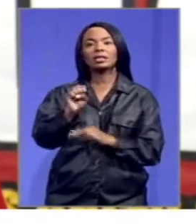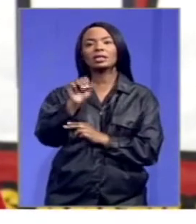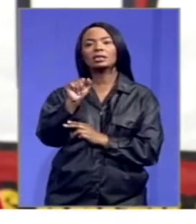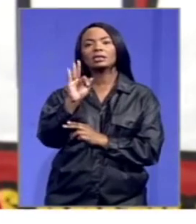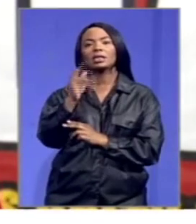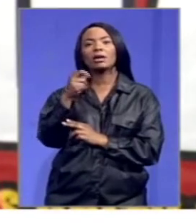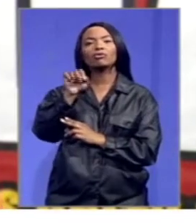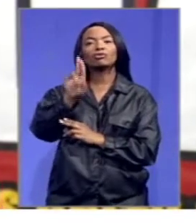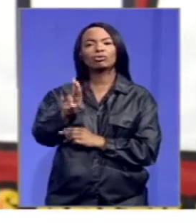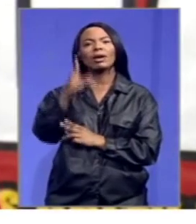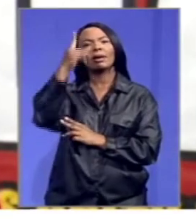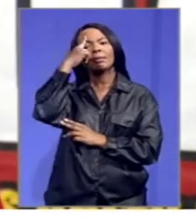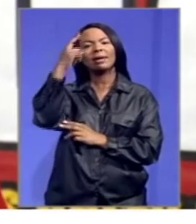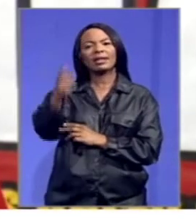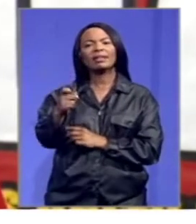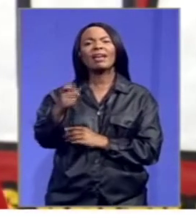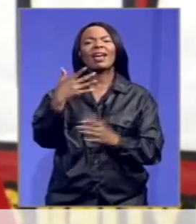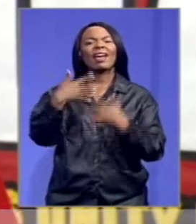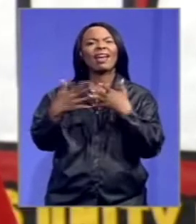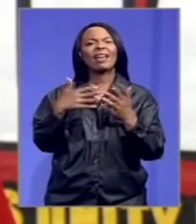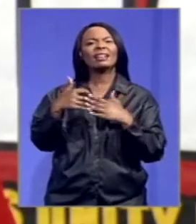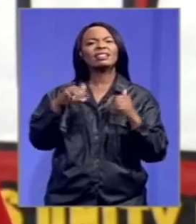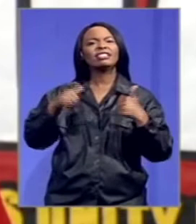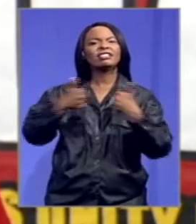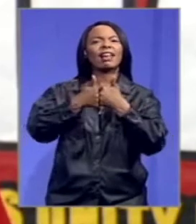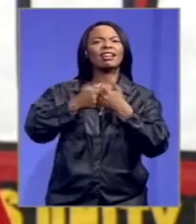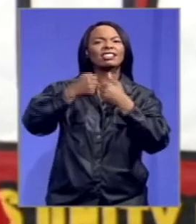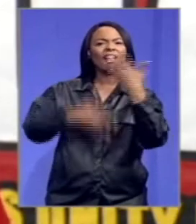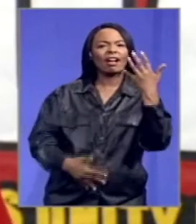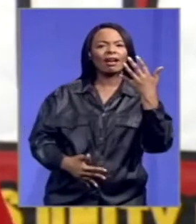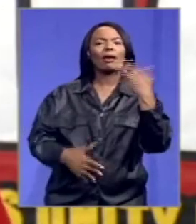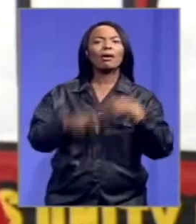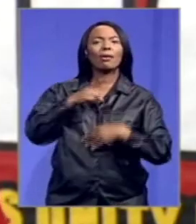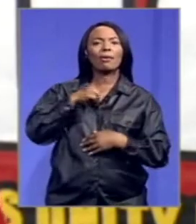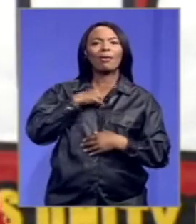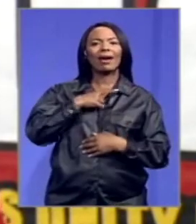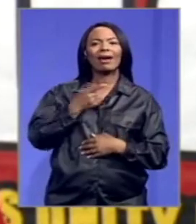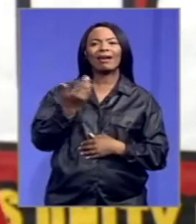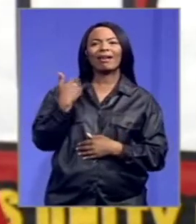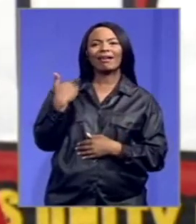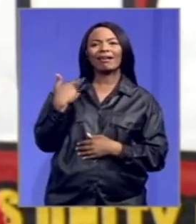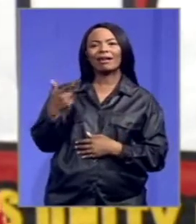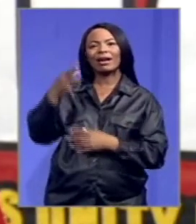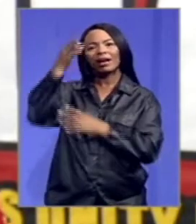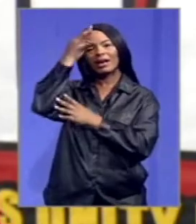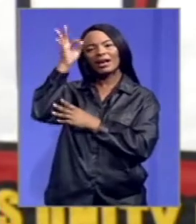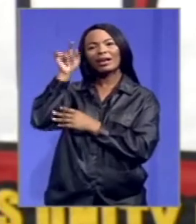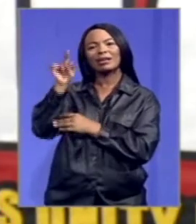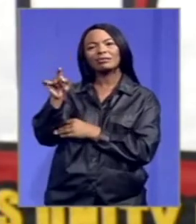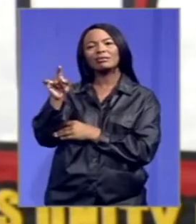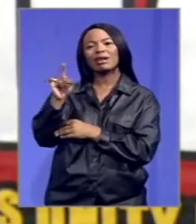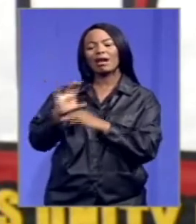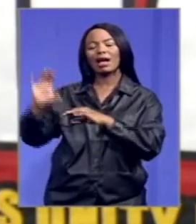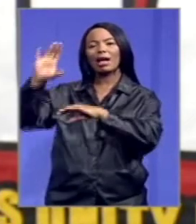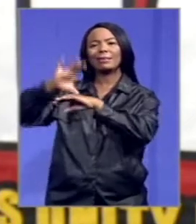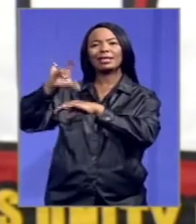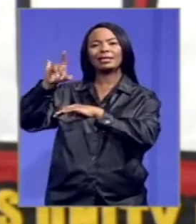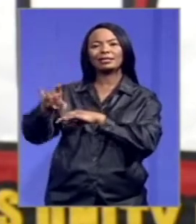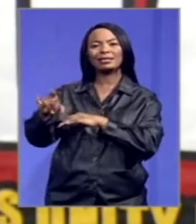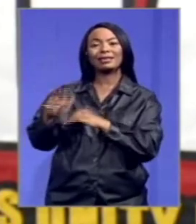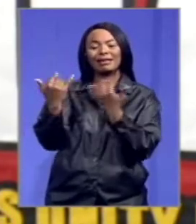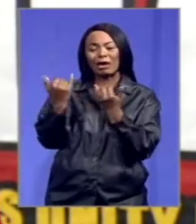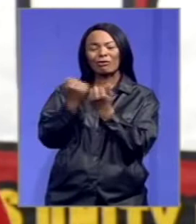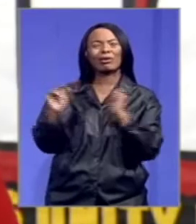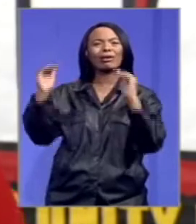hore diphephetso tse hlahang di hlaha tlasa hobane mmuso wa bohanyapetsi e leng wa capitalist ke ona o re tlisetsa